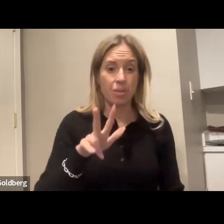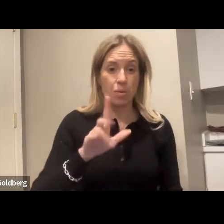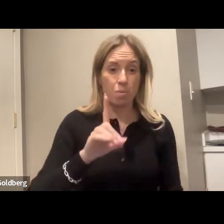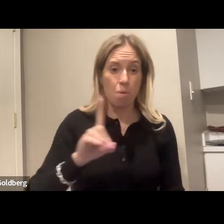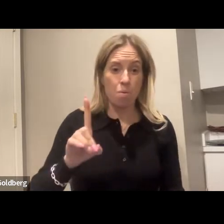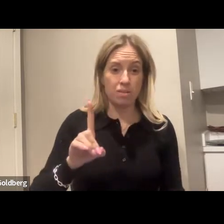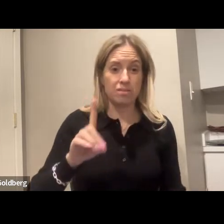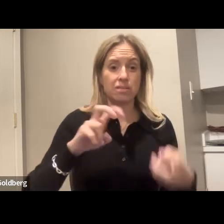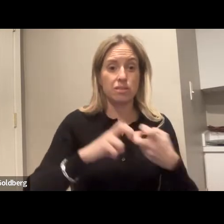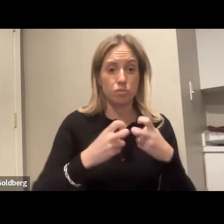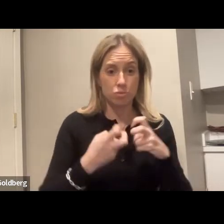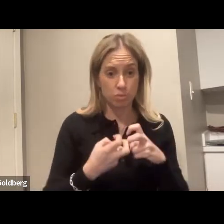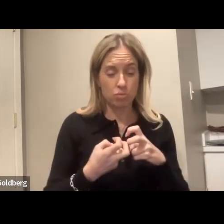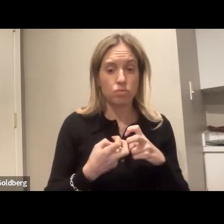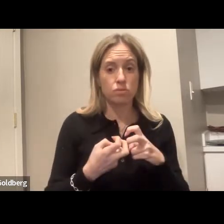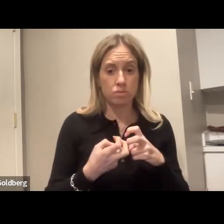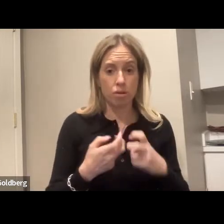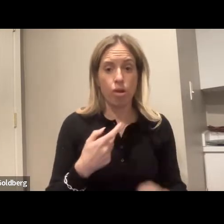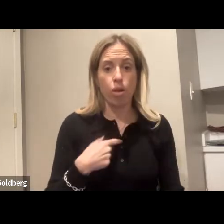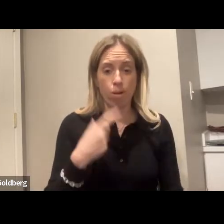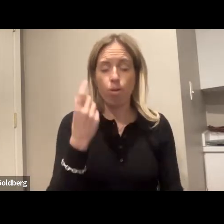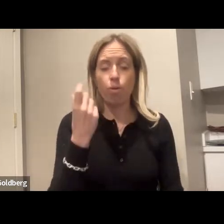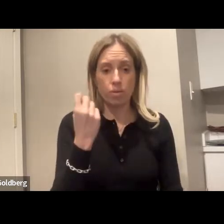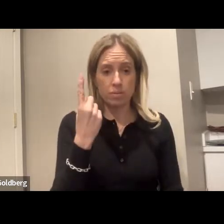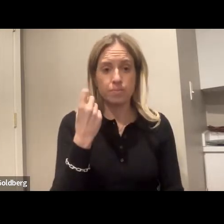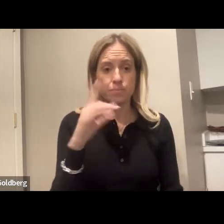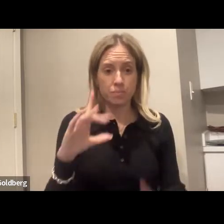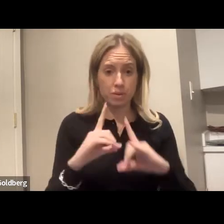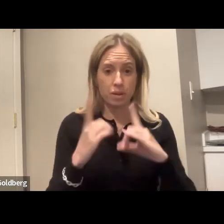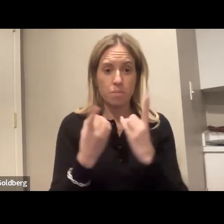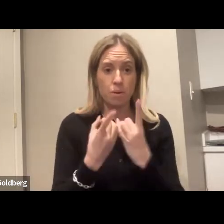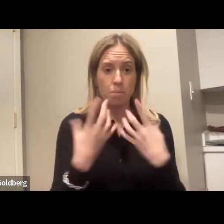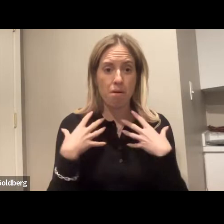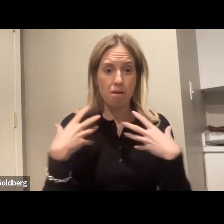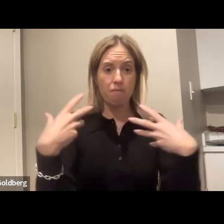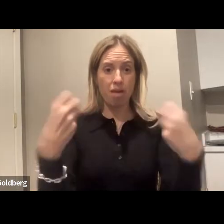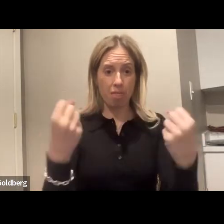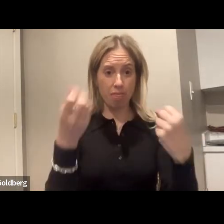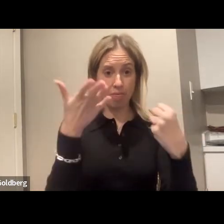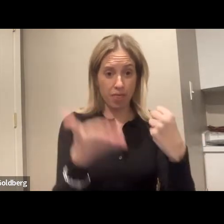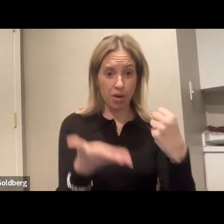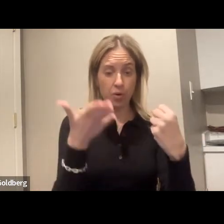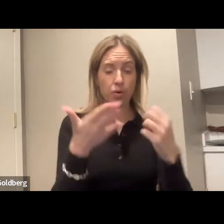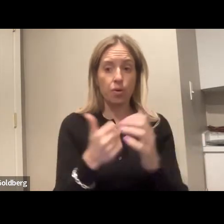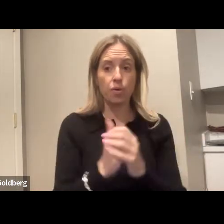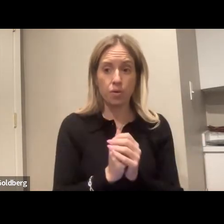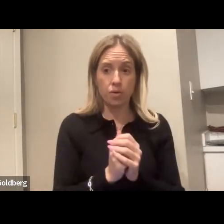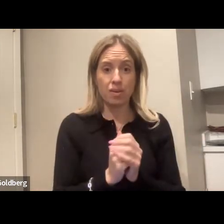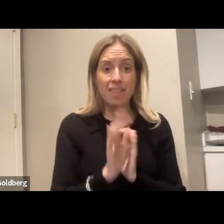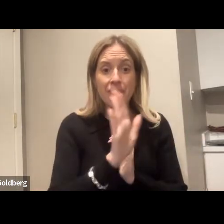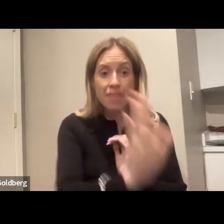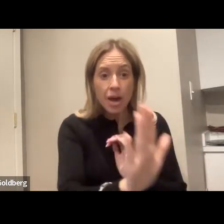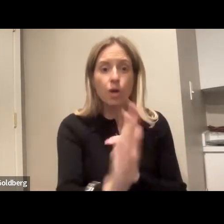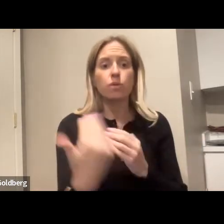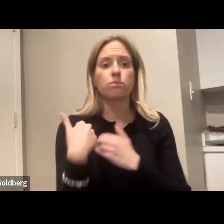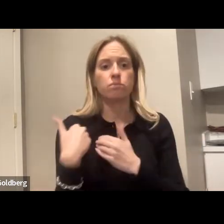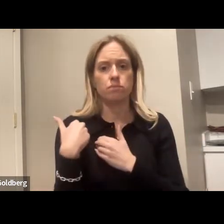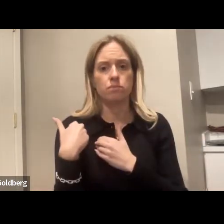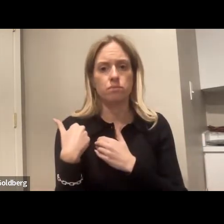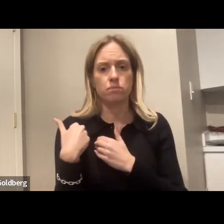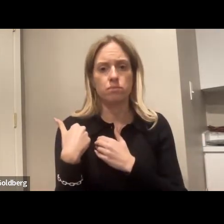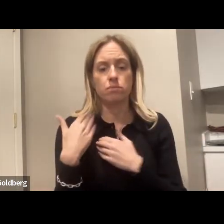issue. I understand that the Department of Health, that is their responsibility. But after